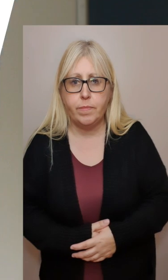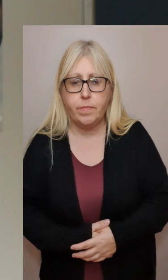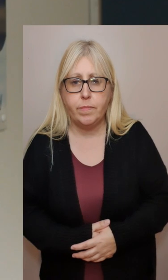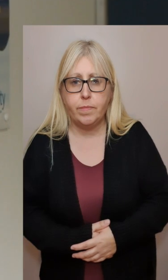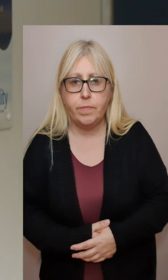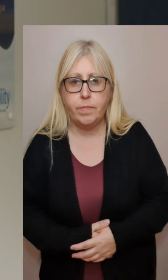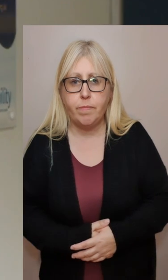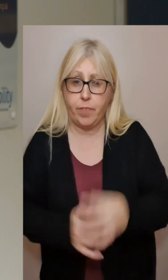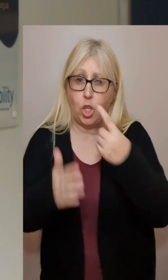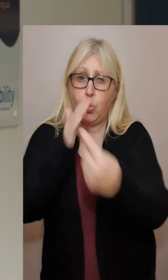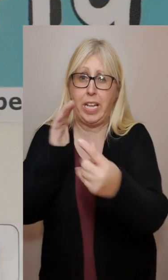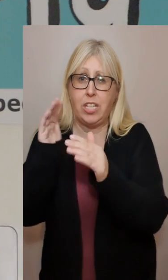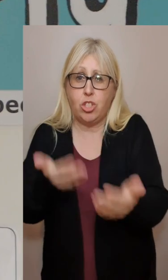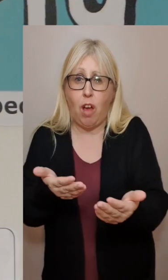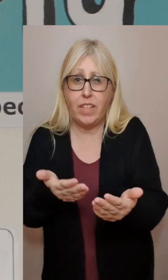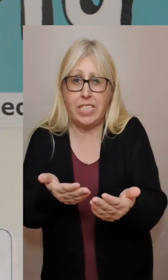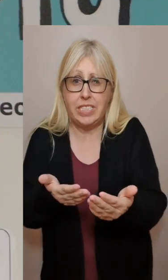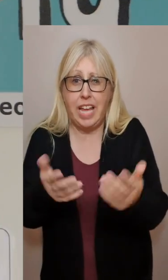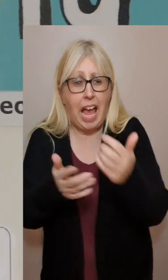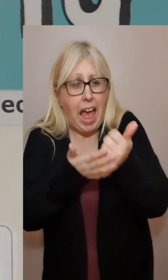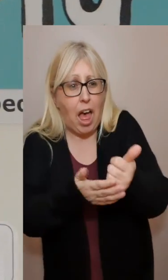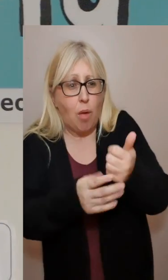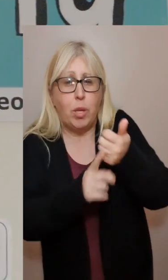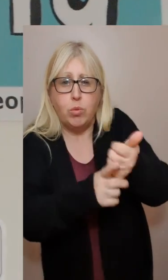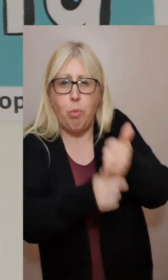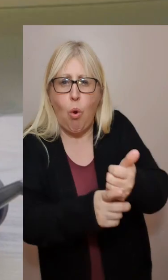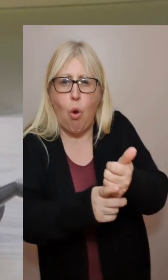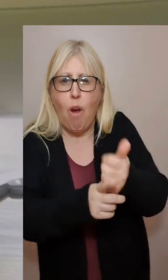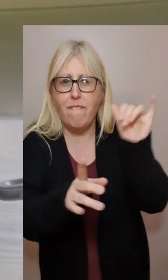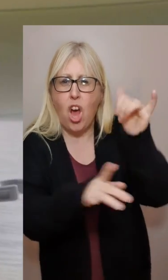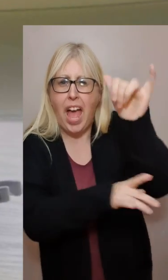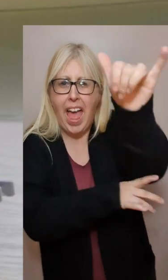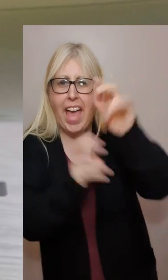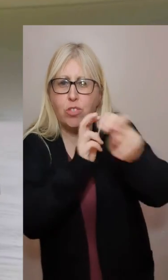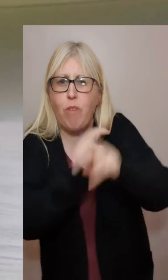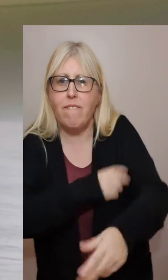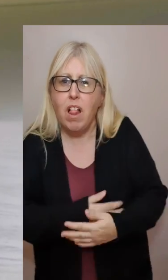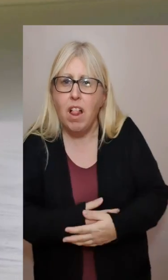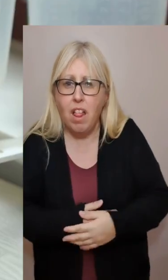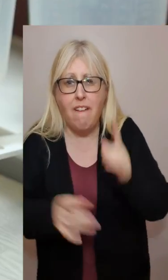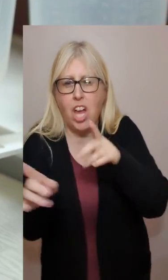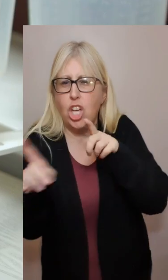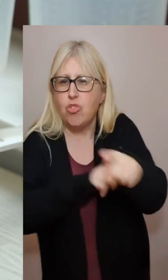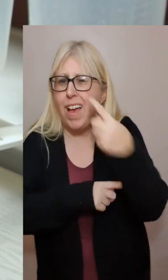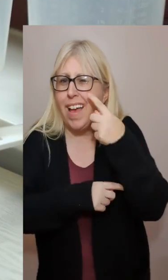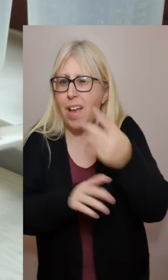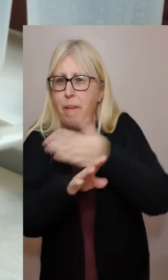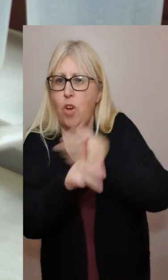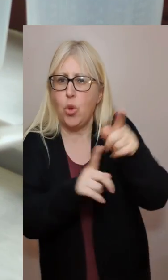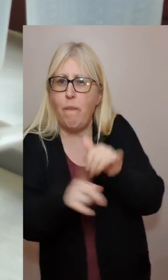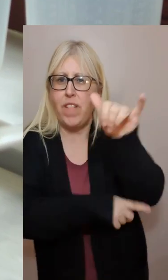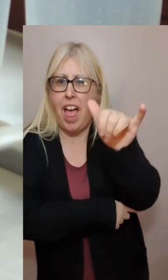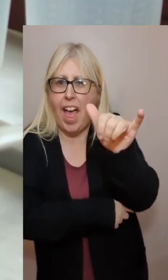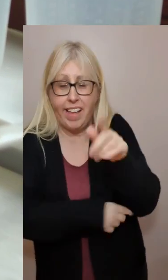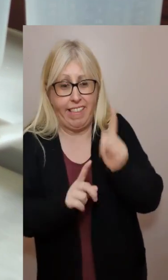A unique service we offer is help and support for air travel with a disability using the Try Before You Fly service. This